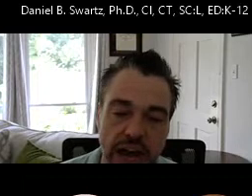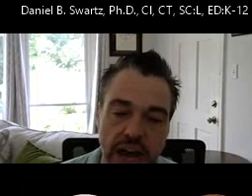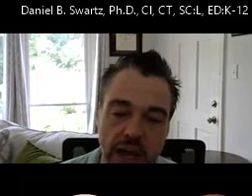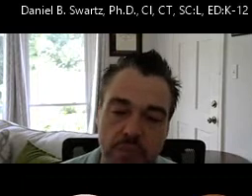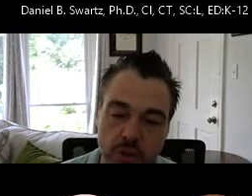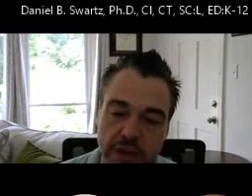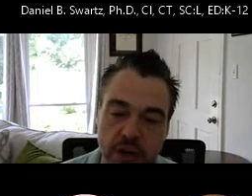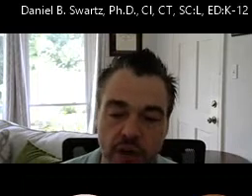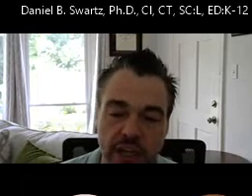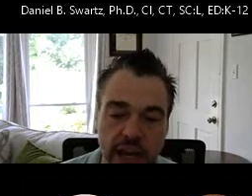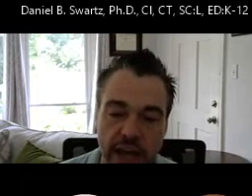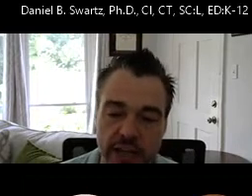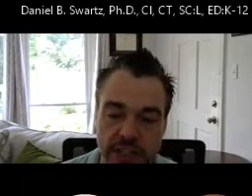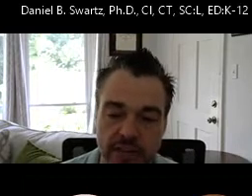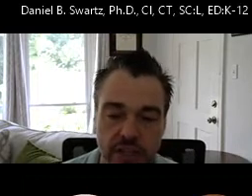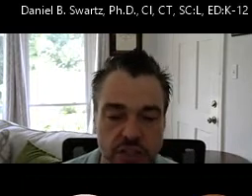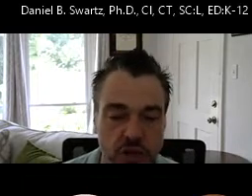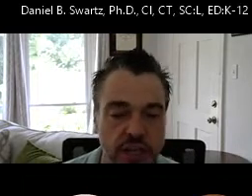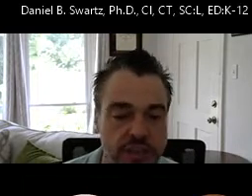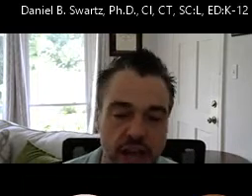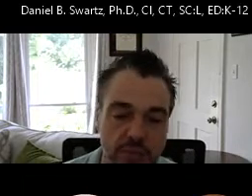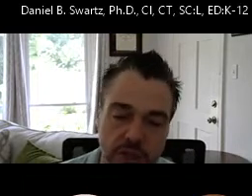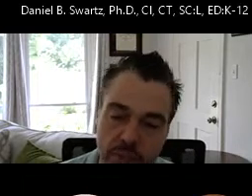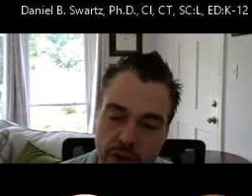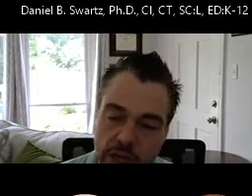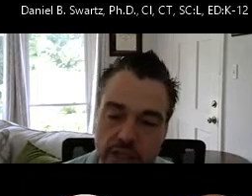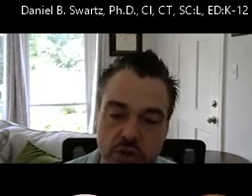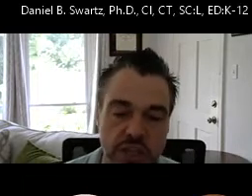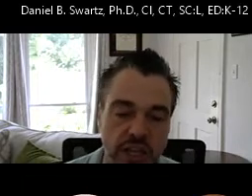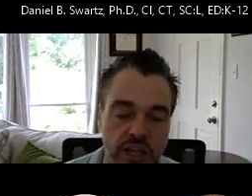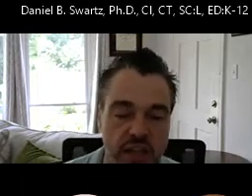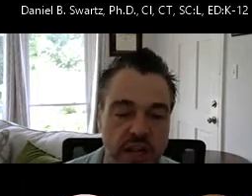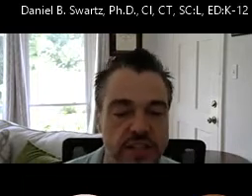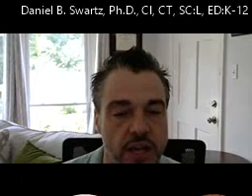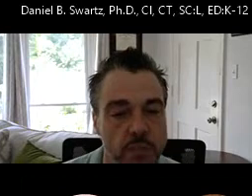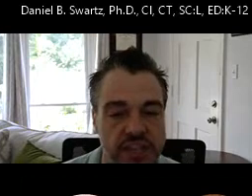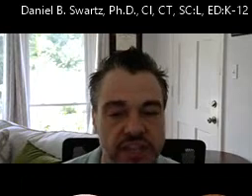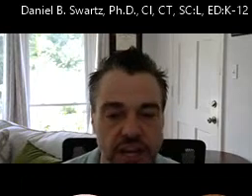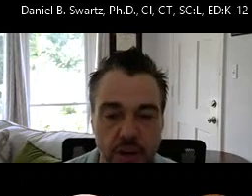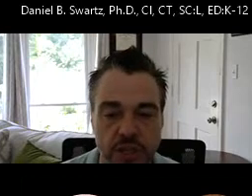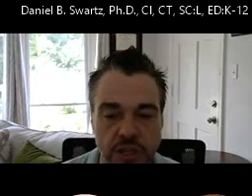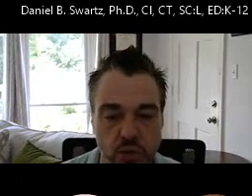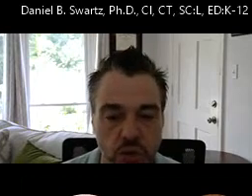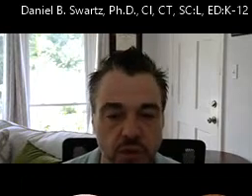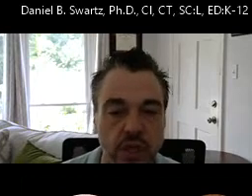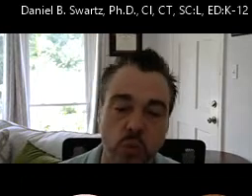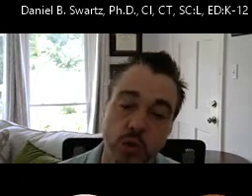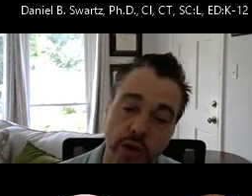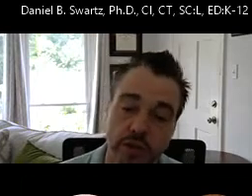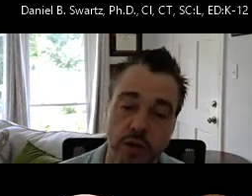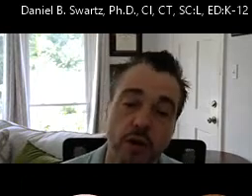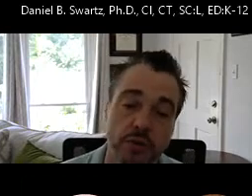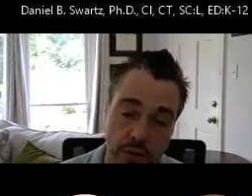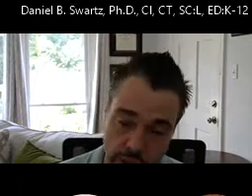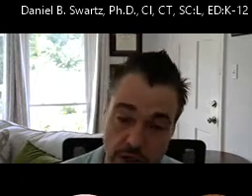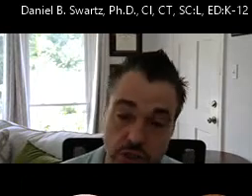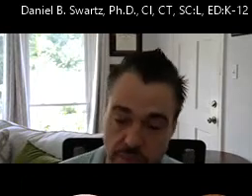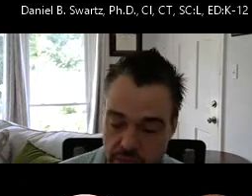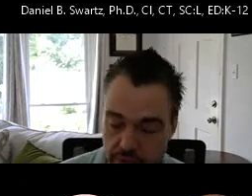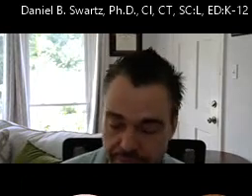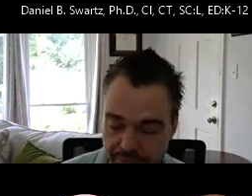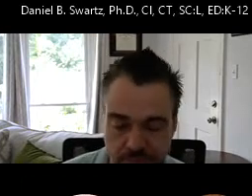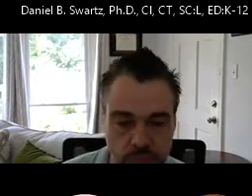collect time spent on EI activities during the time study period using an Excel-based time study tool, which we're going to talk through